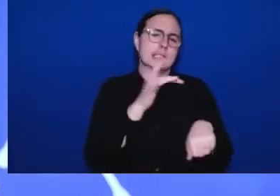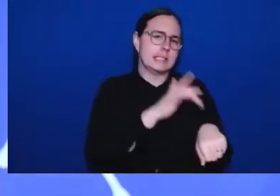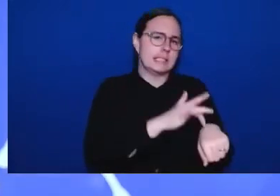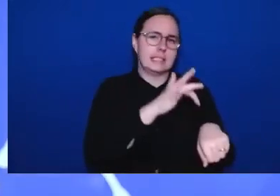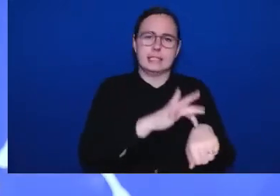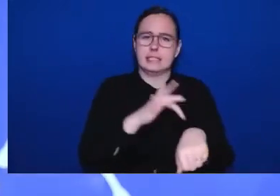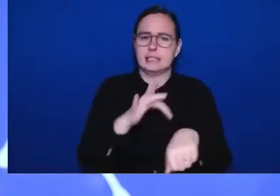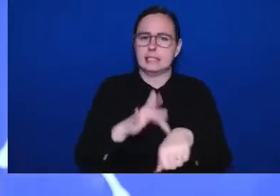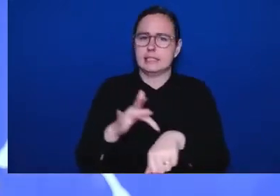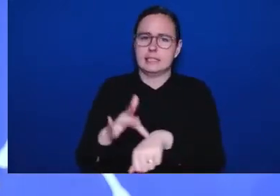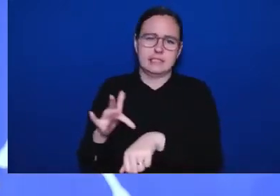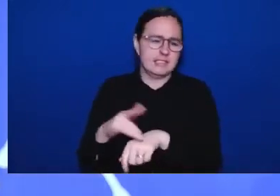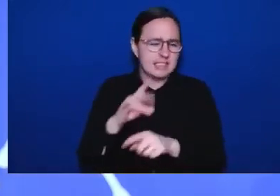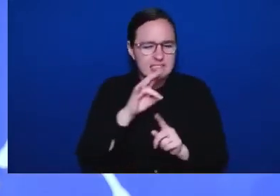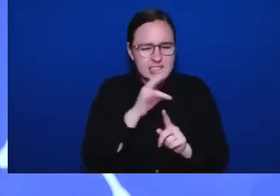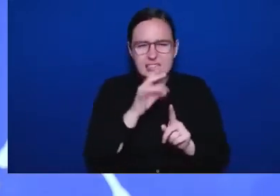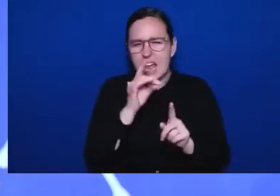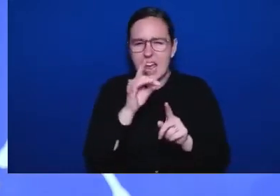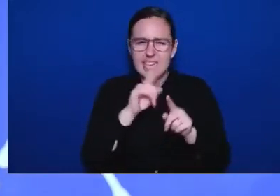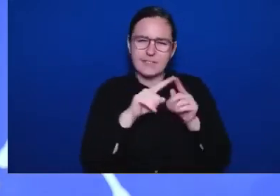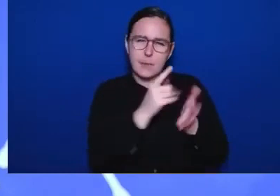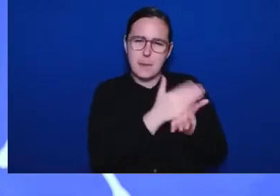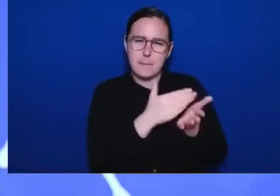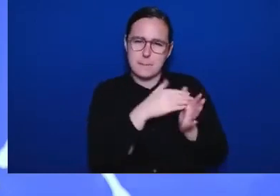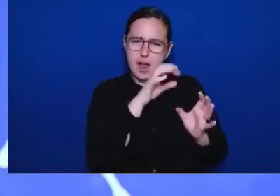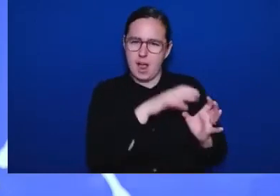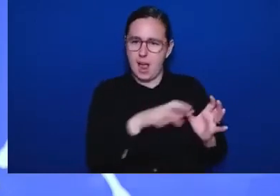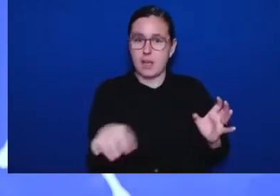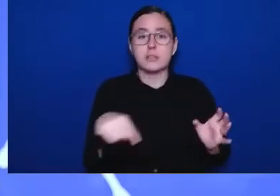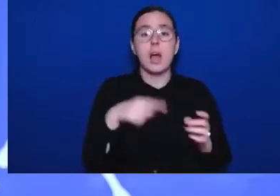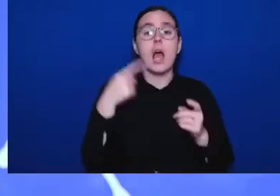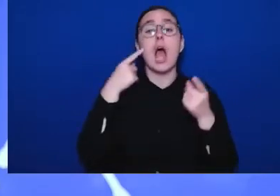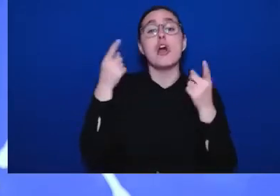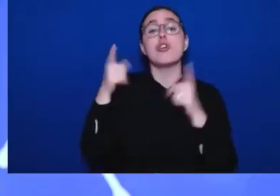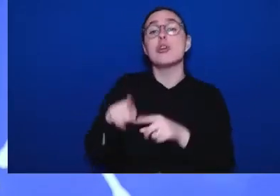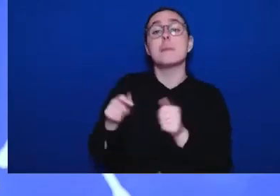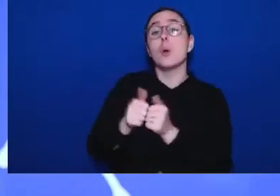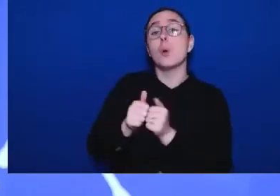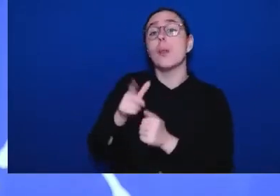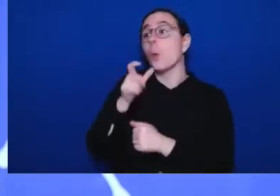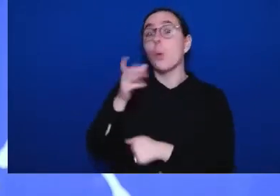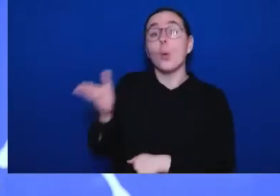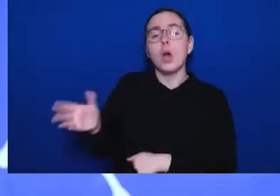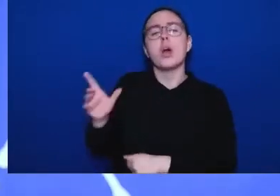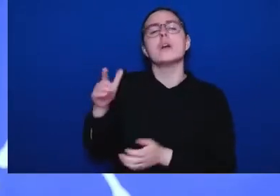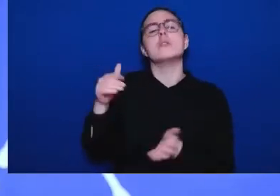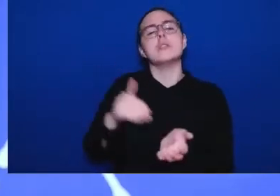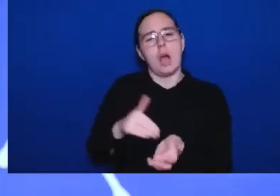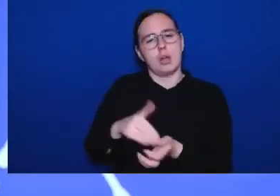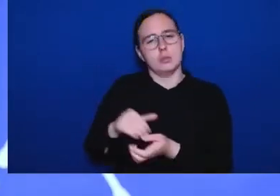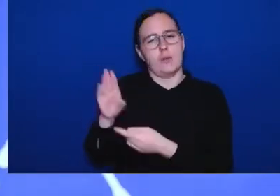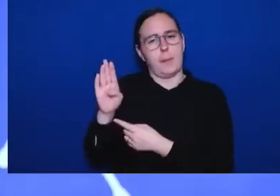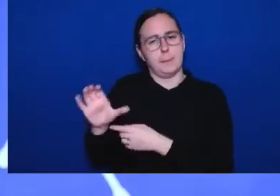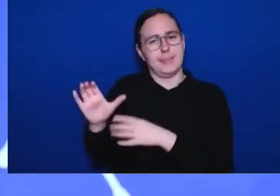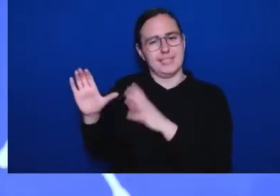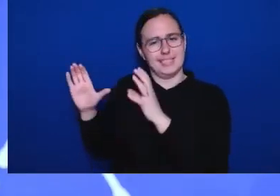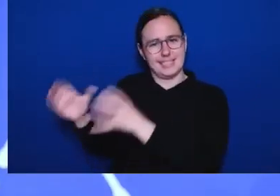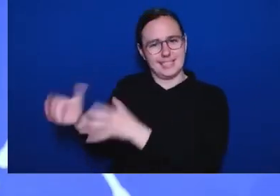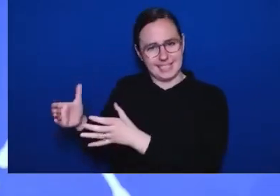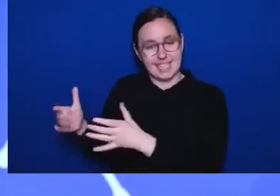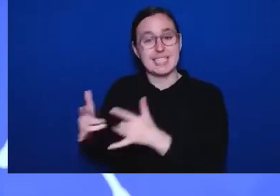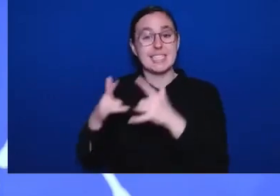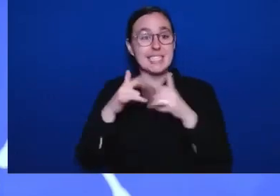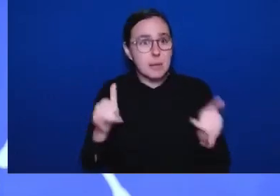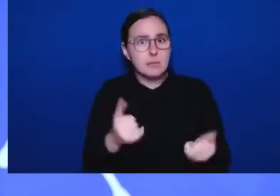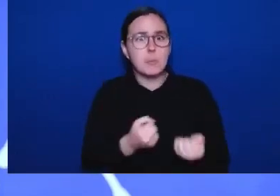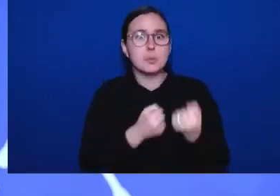but also increase in nursing spaces, support for nurses and other healthcare workers in acute care facilities with better security and